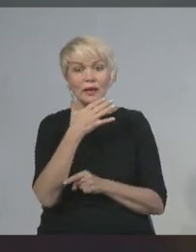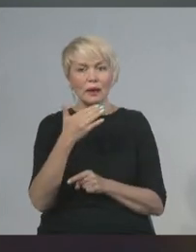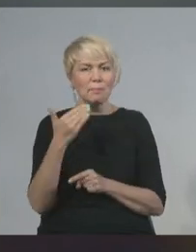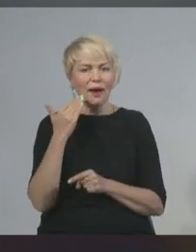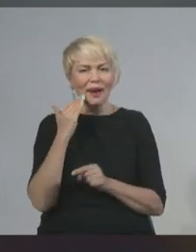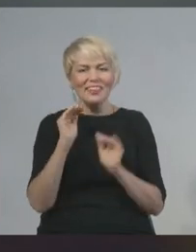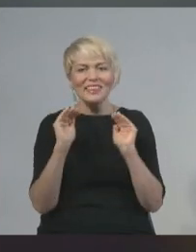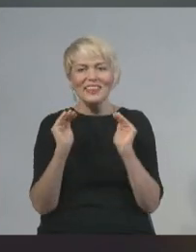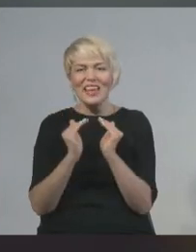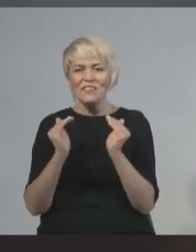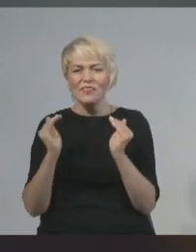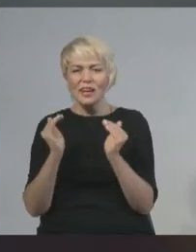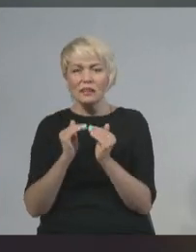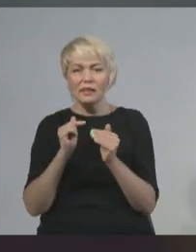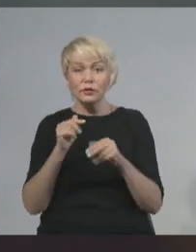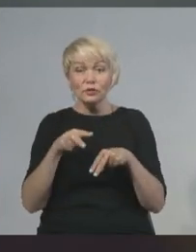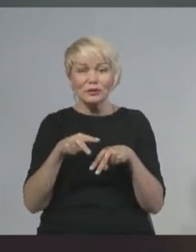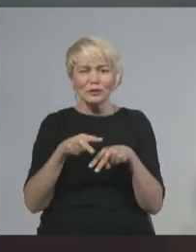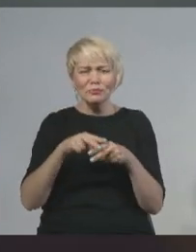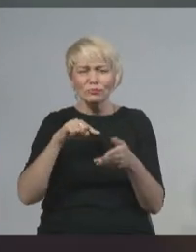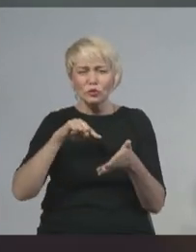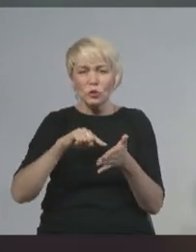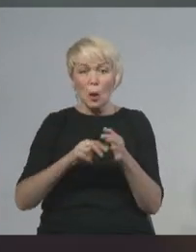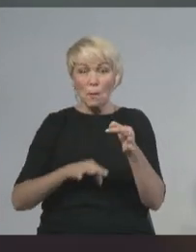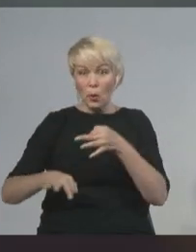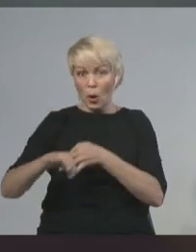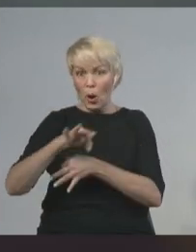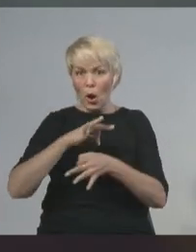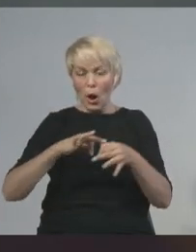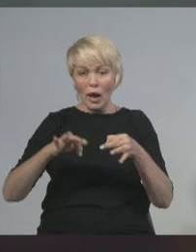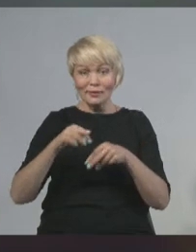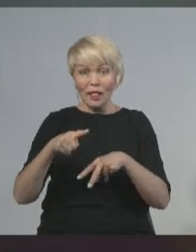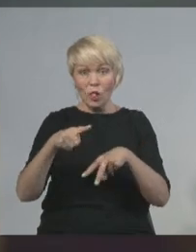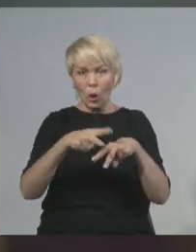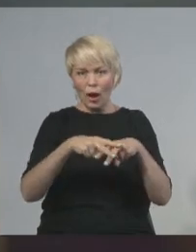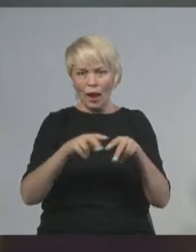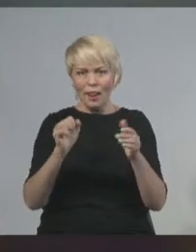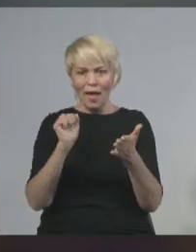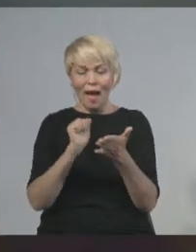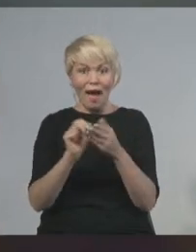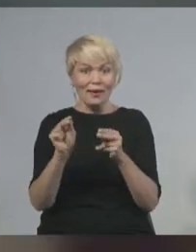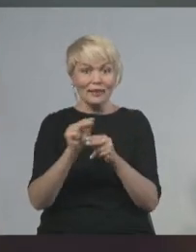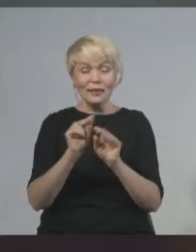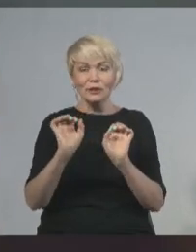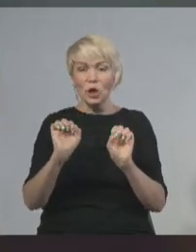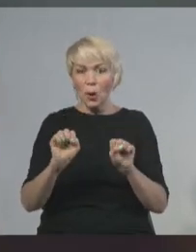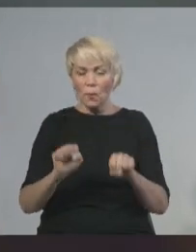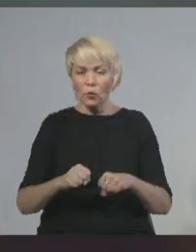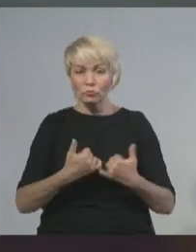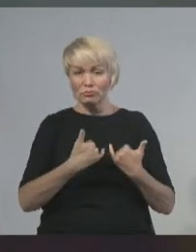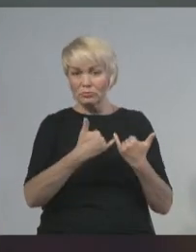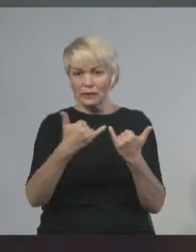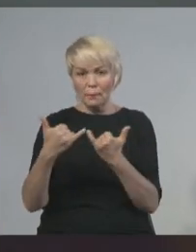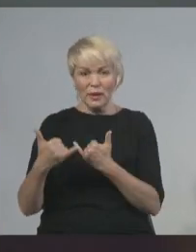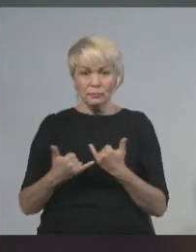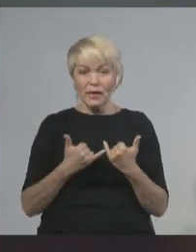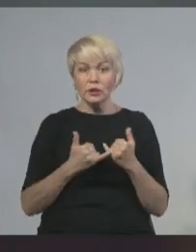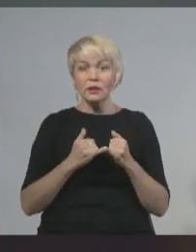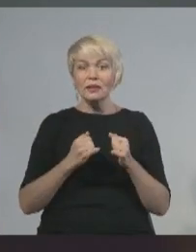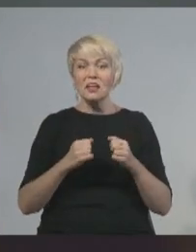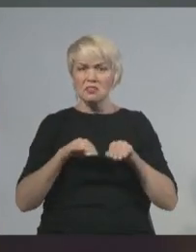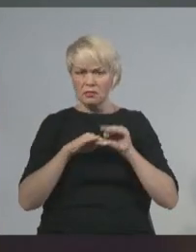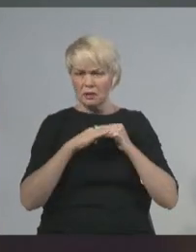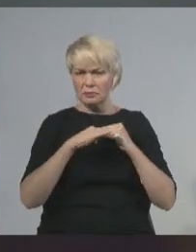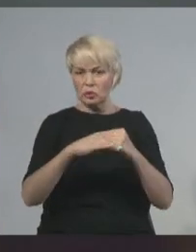and many you know point projects that can be even provided by the